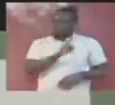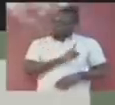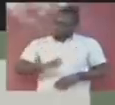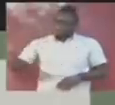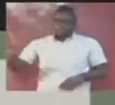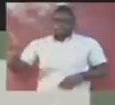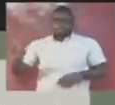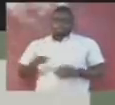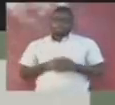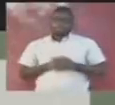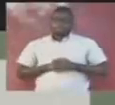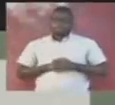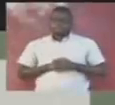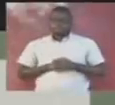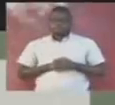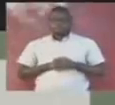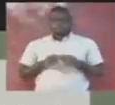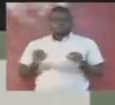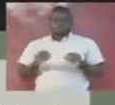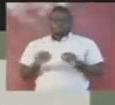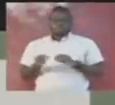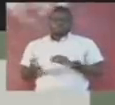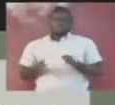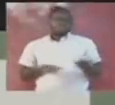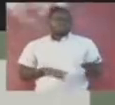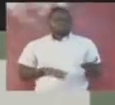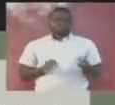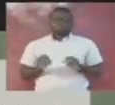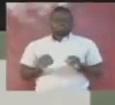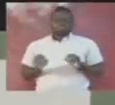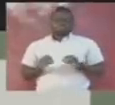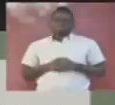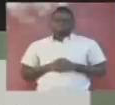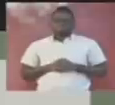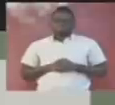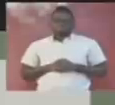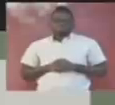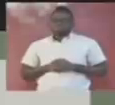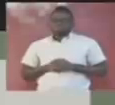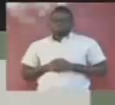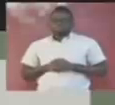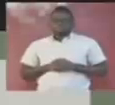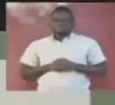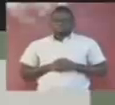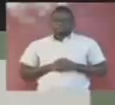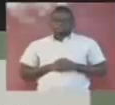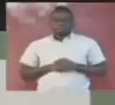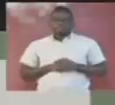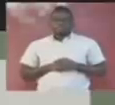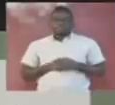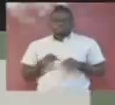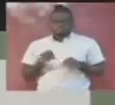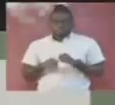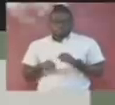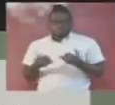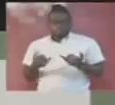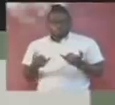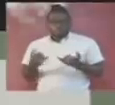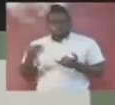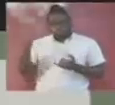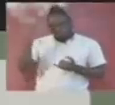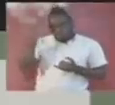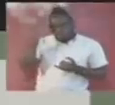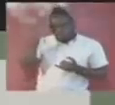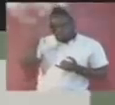So I've just gone through how vaccines are made to be safe. Let us look at how they are known